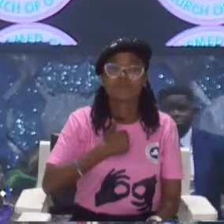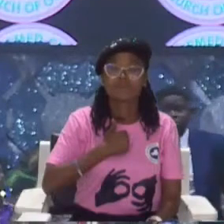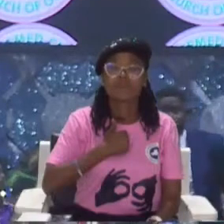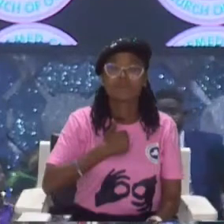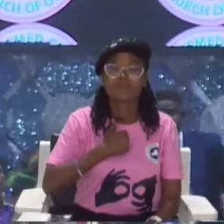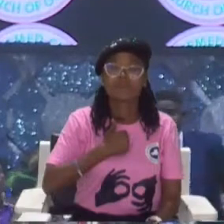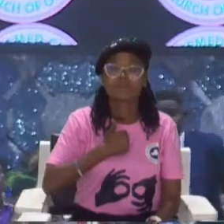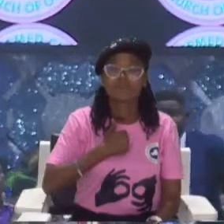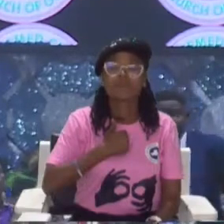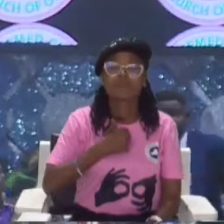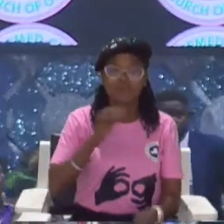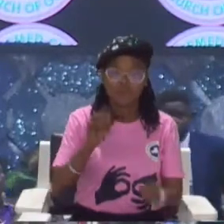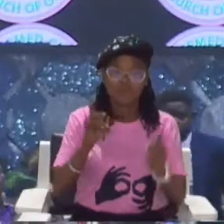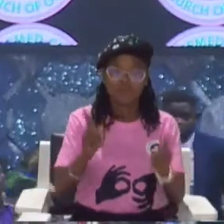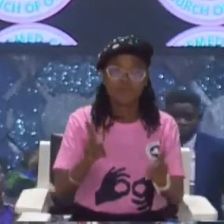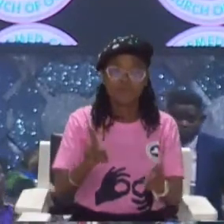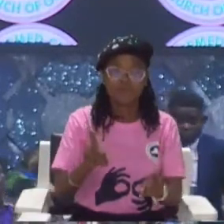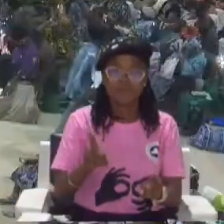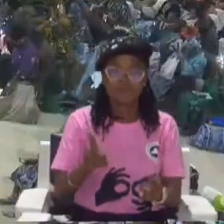Huh? Oh, okay.